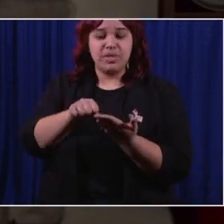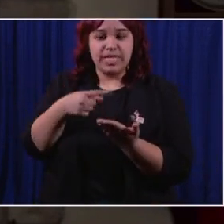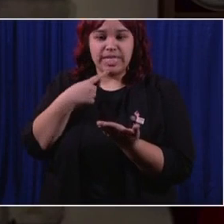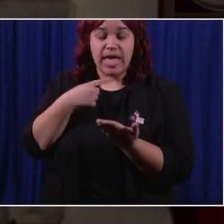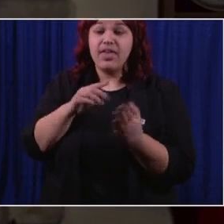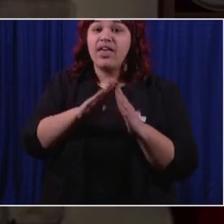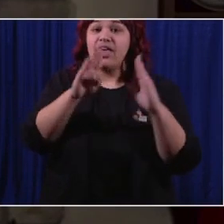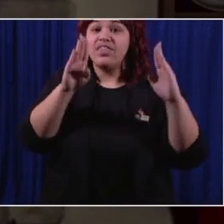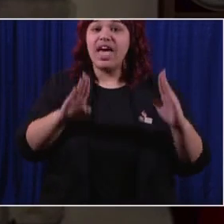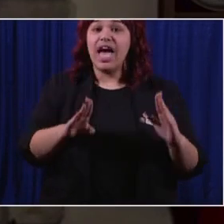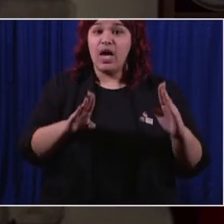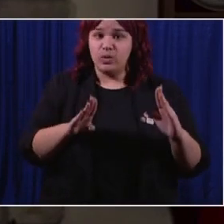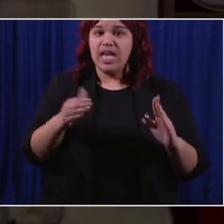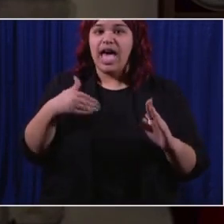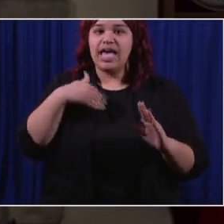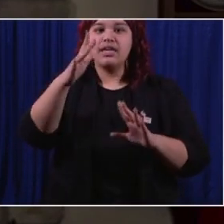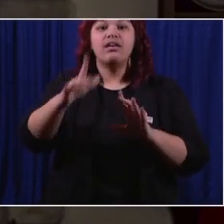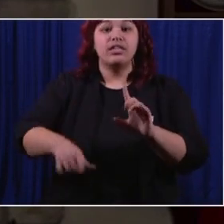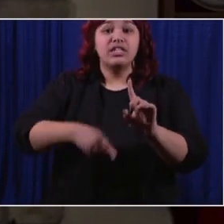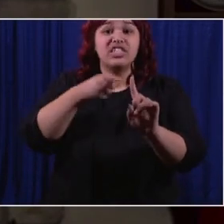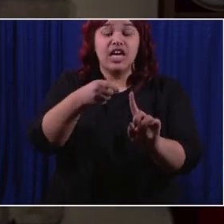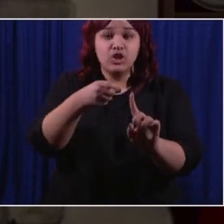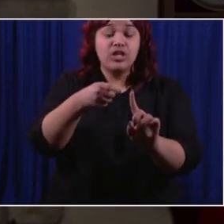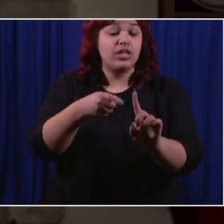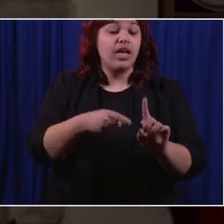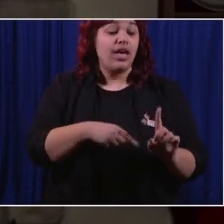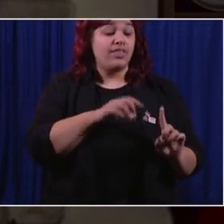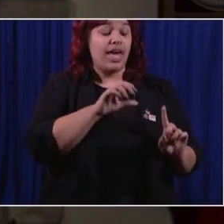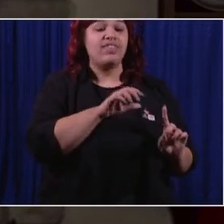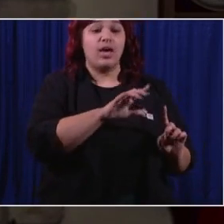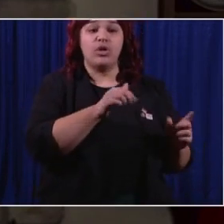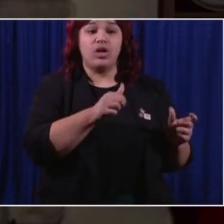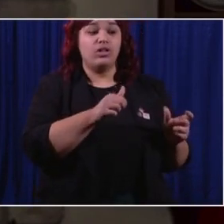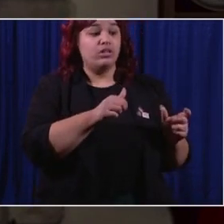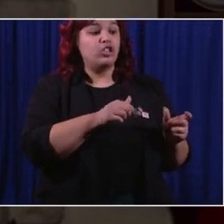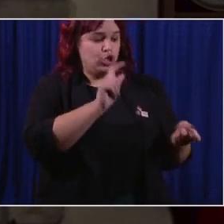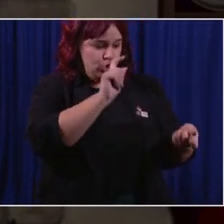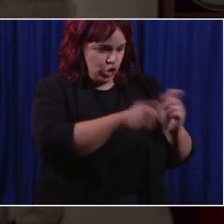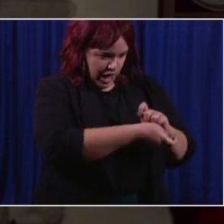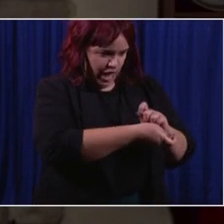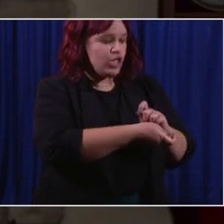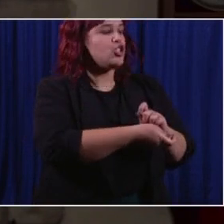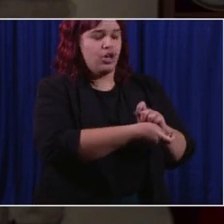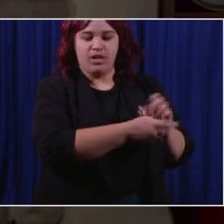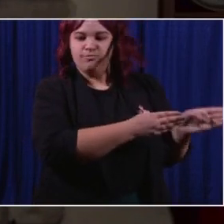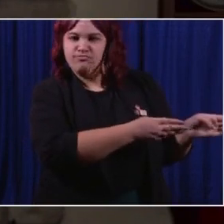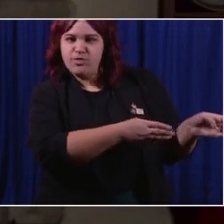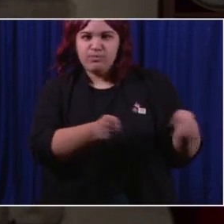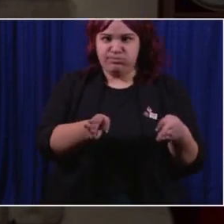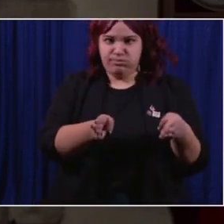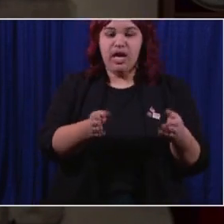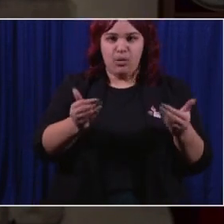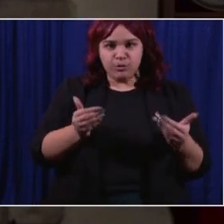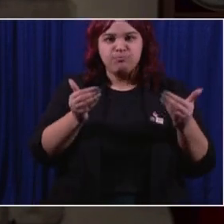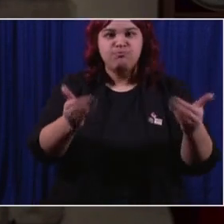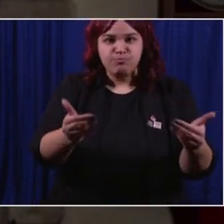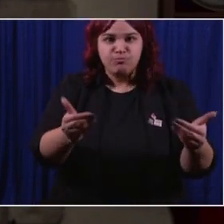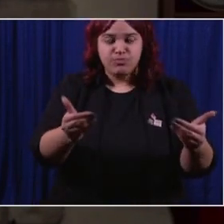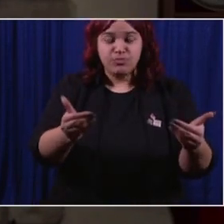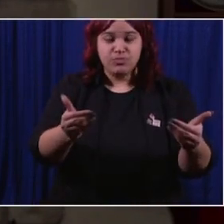intention to override Senate Bill 311, containing the signatures of 60 members, including Speaker Cupp. Governor, you said during these pressers you